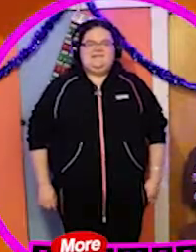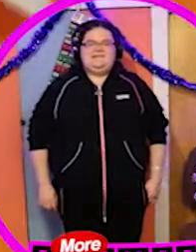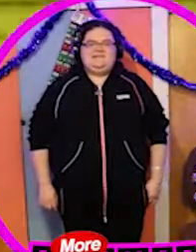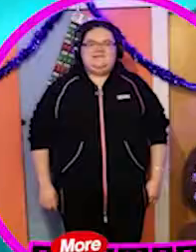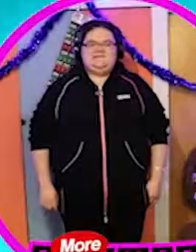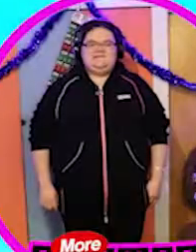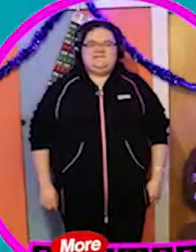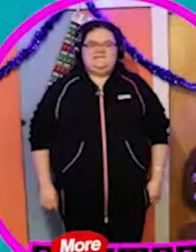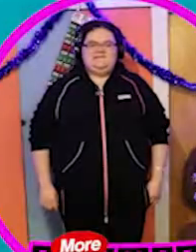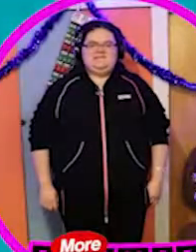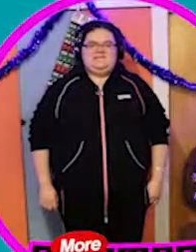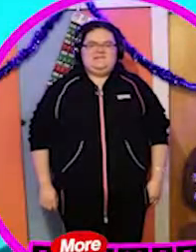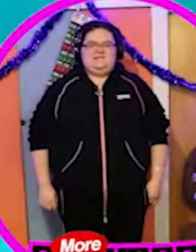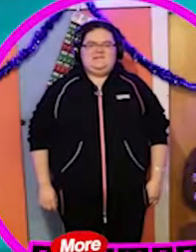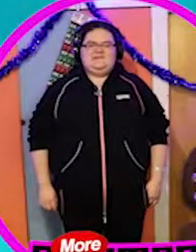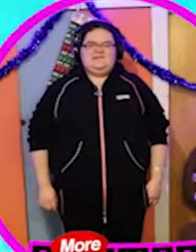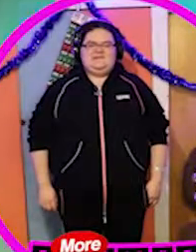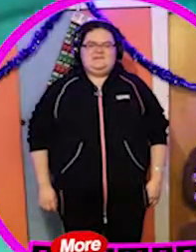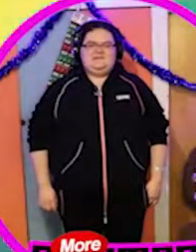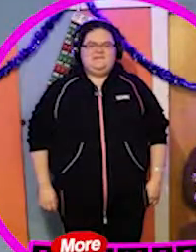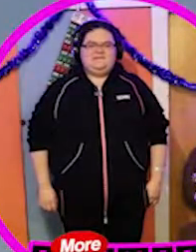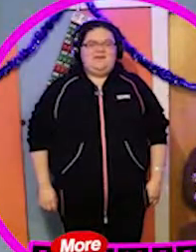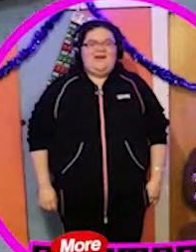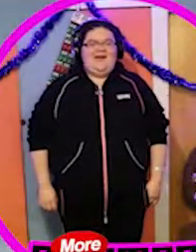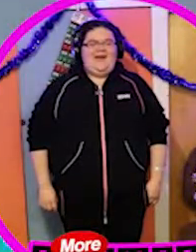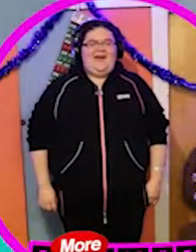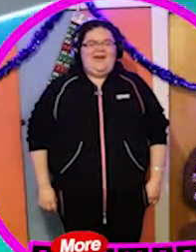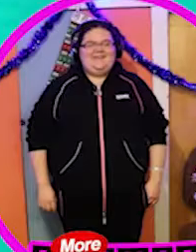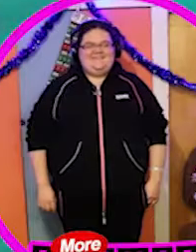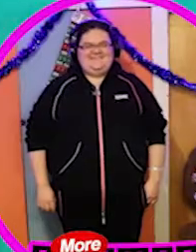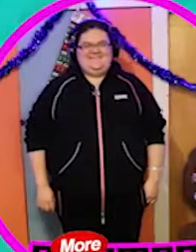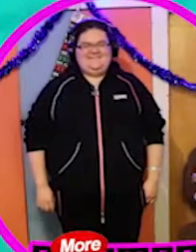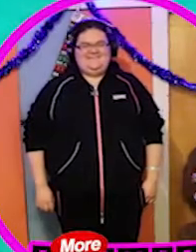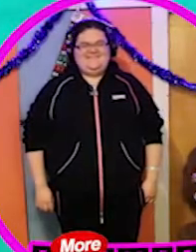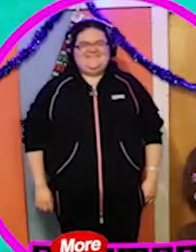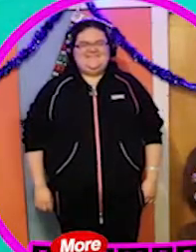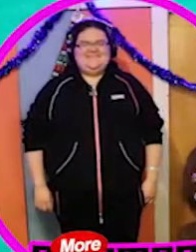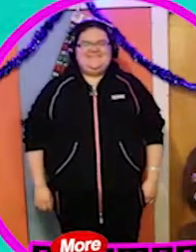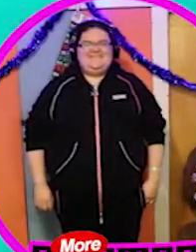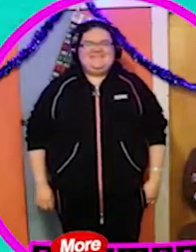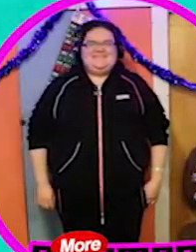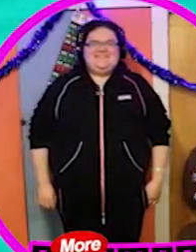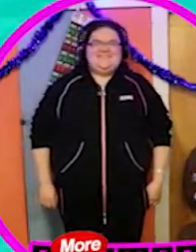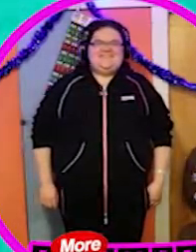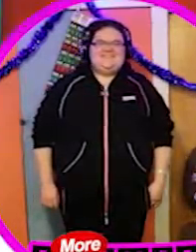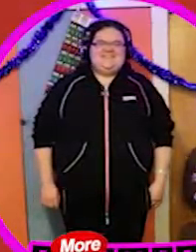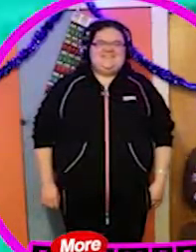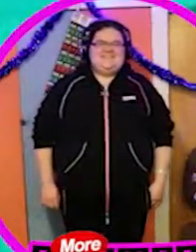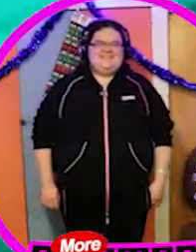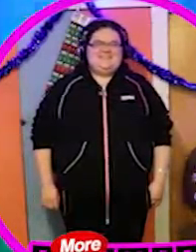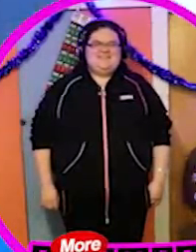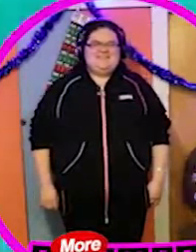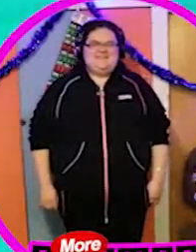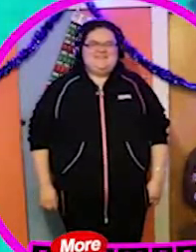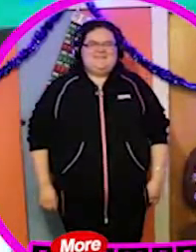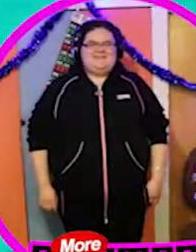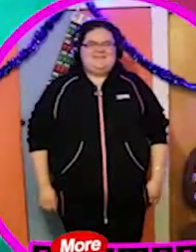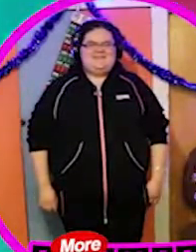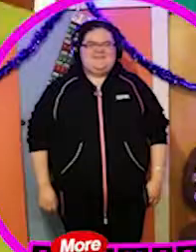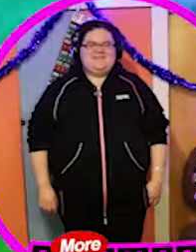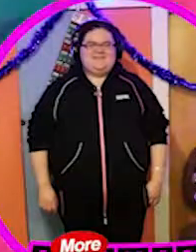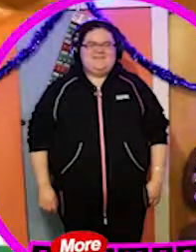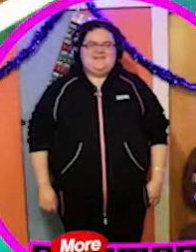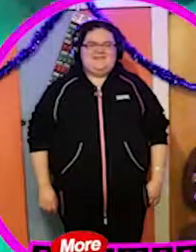even 1 second, you might actually be a dove. No! Bro, no, I was at the top. I'm at the top. I'm